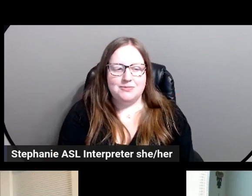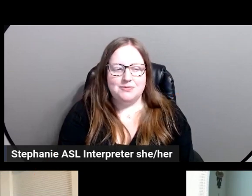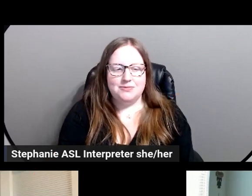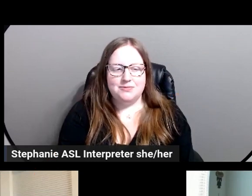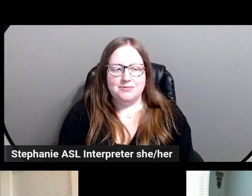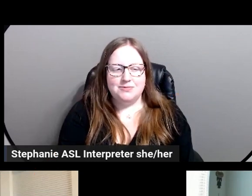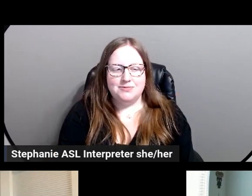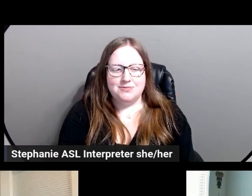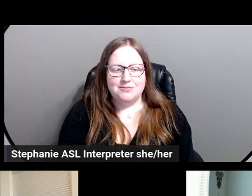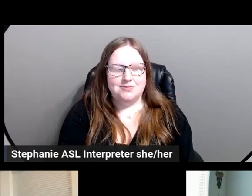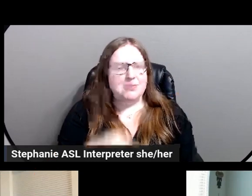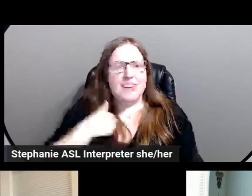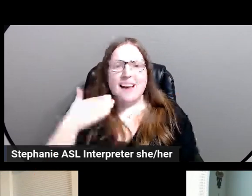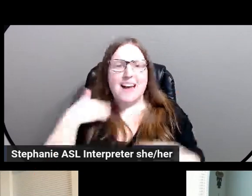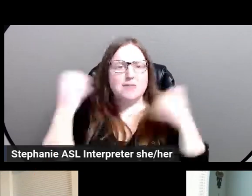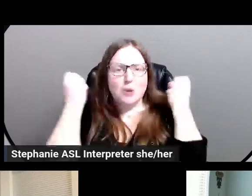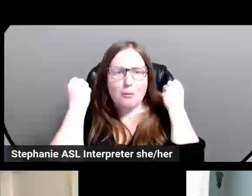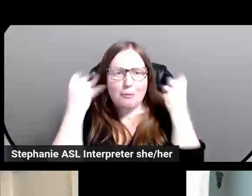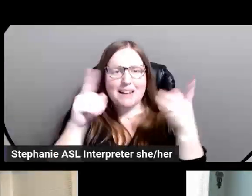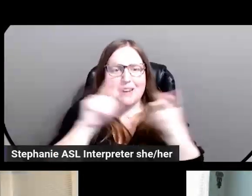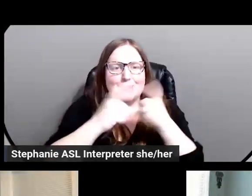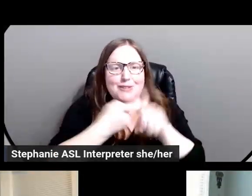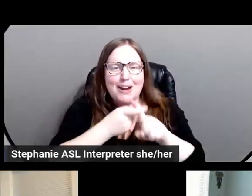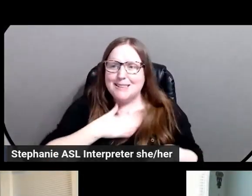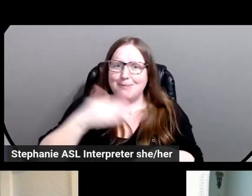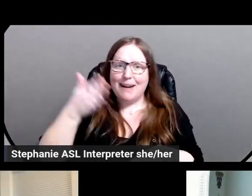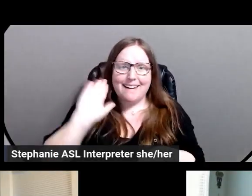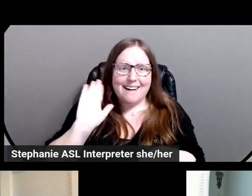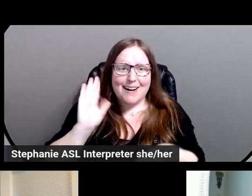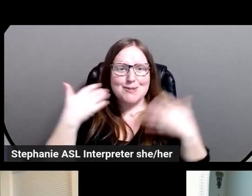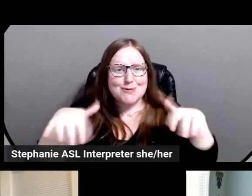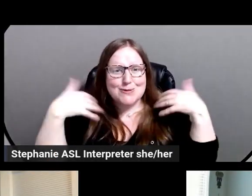Who knew I had so many friends? Oh my gosh.